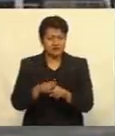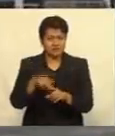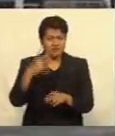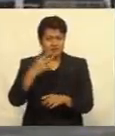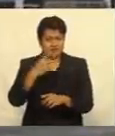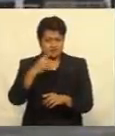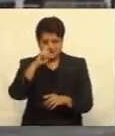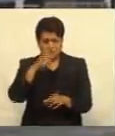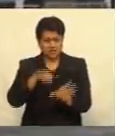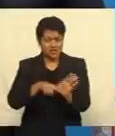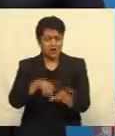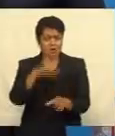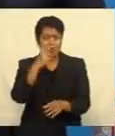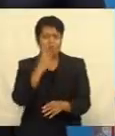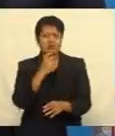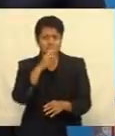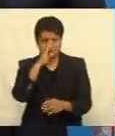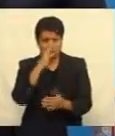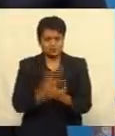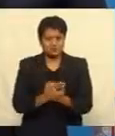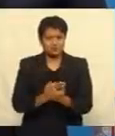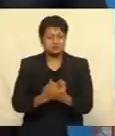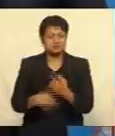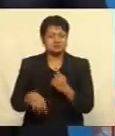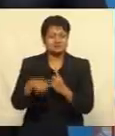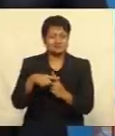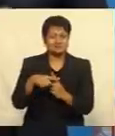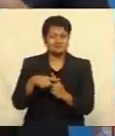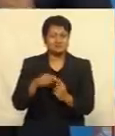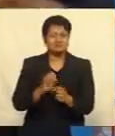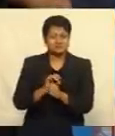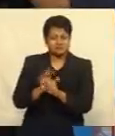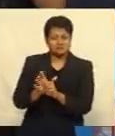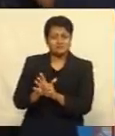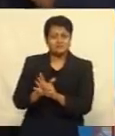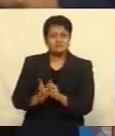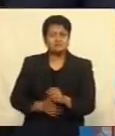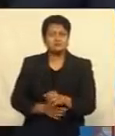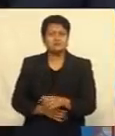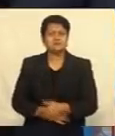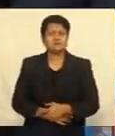for COVID-19. Very disappointed that